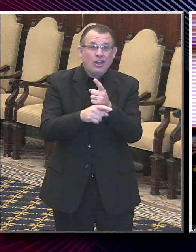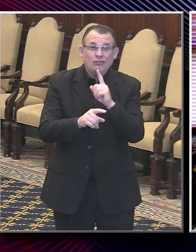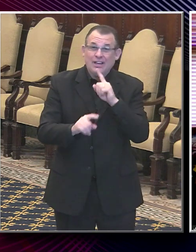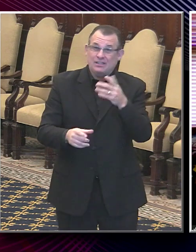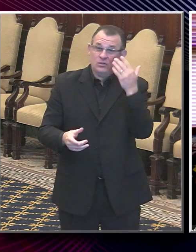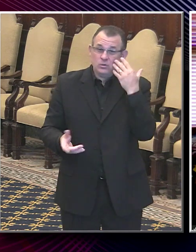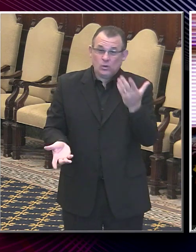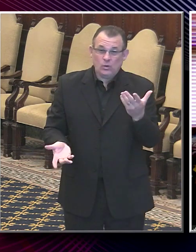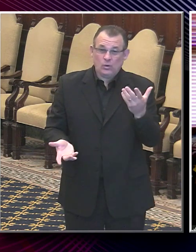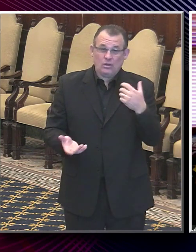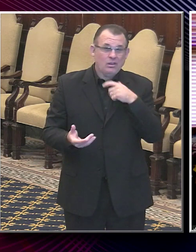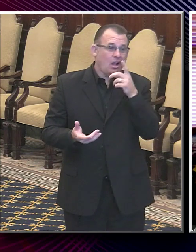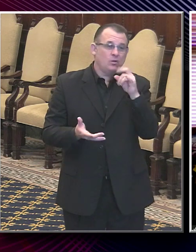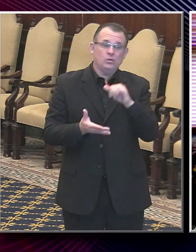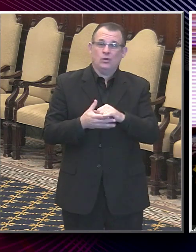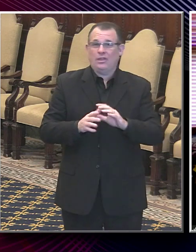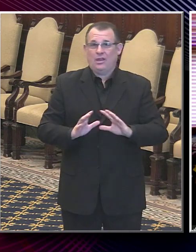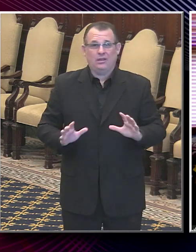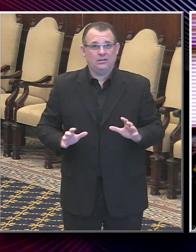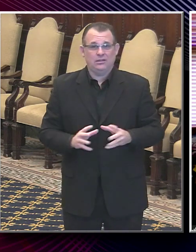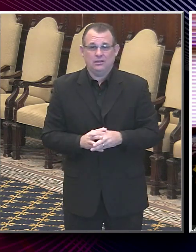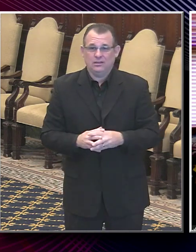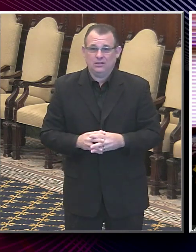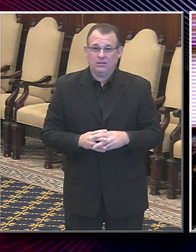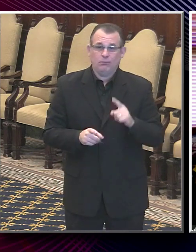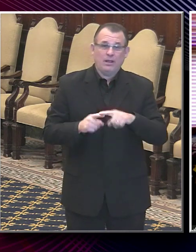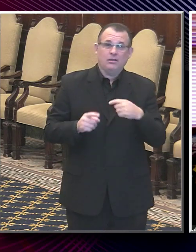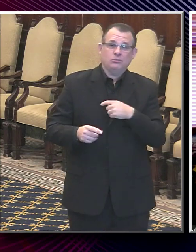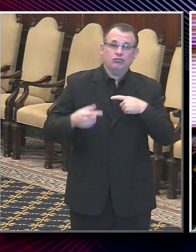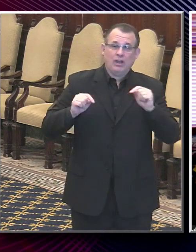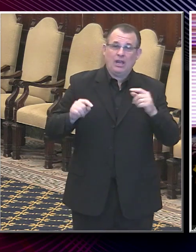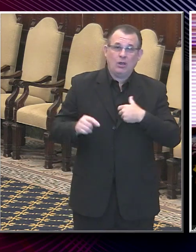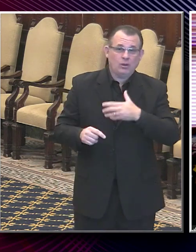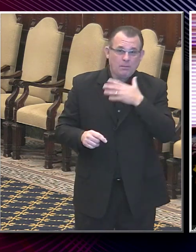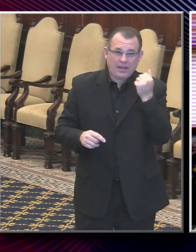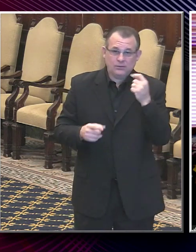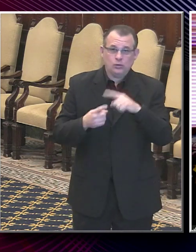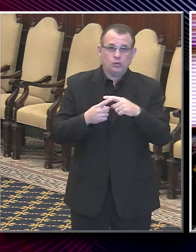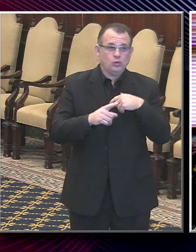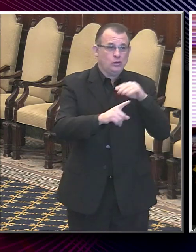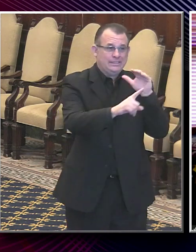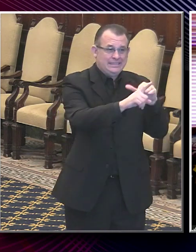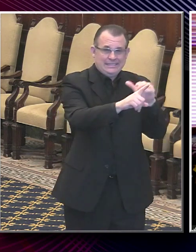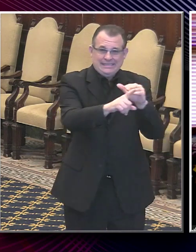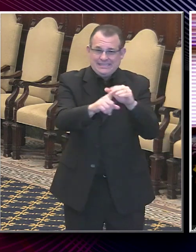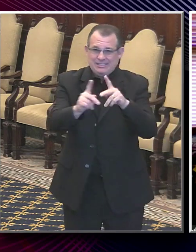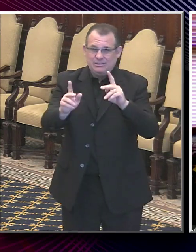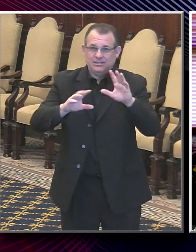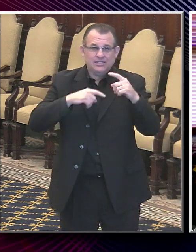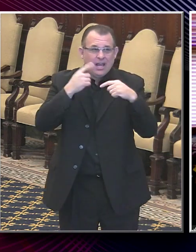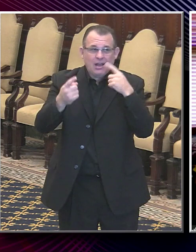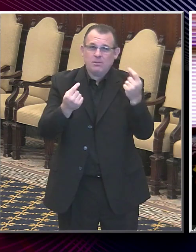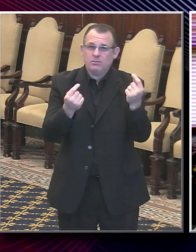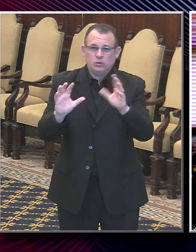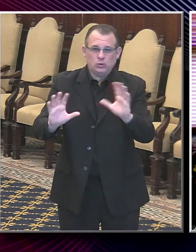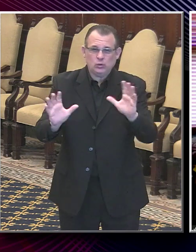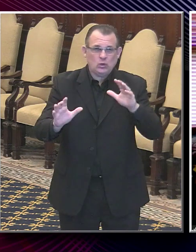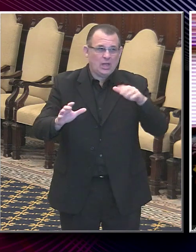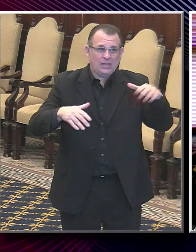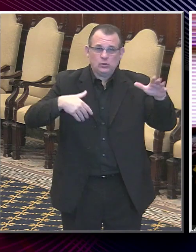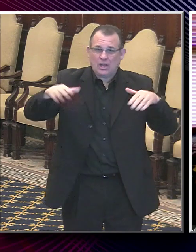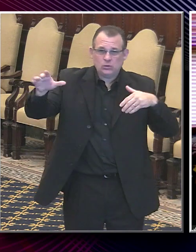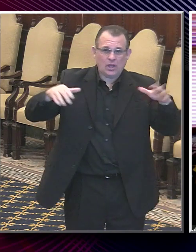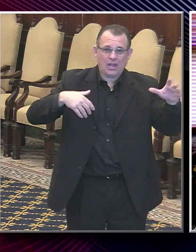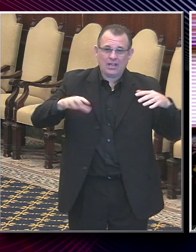direction. But doing what we can to inform people, to educate people, and to get people to cooperate. And if you've